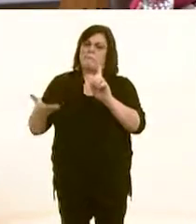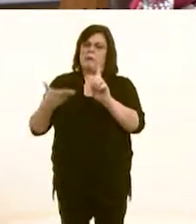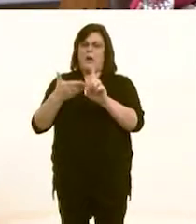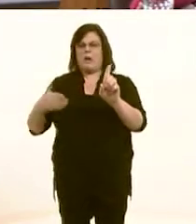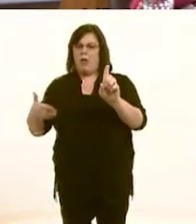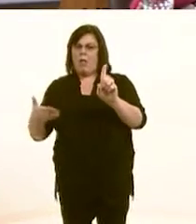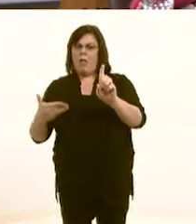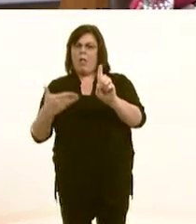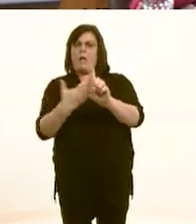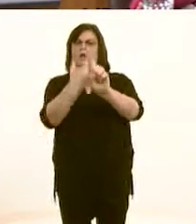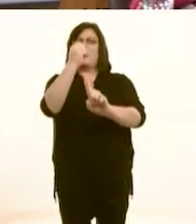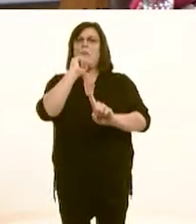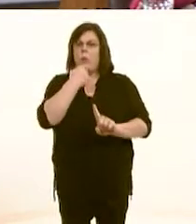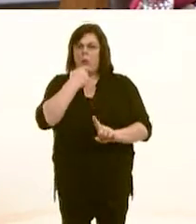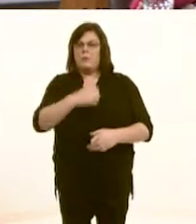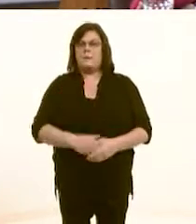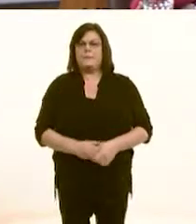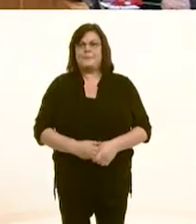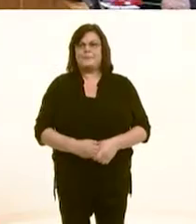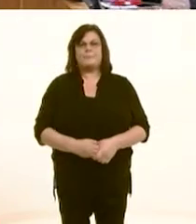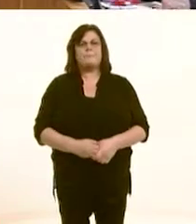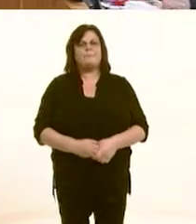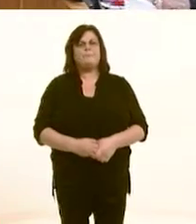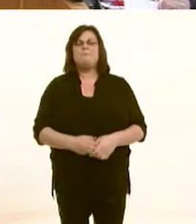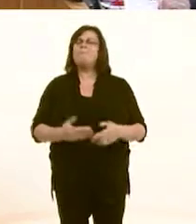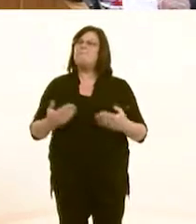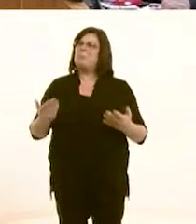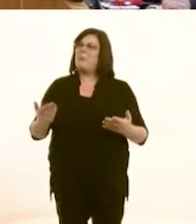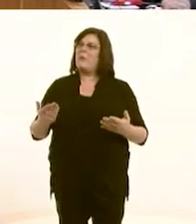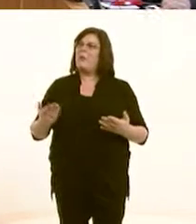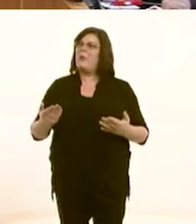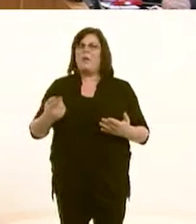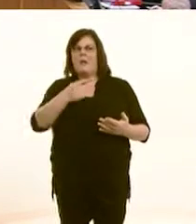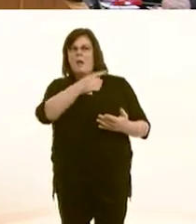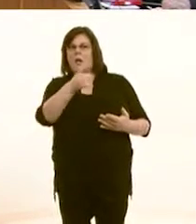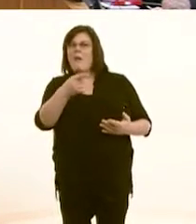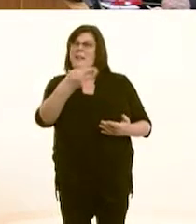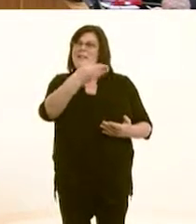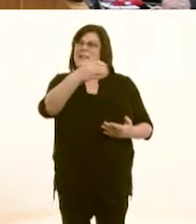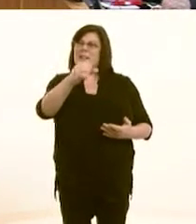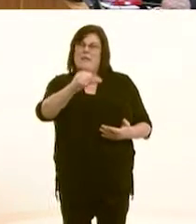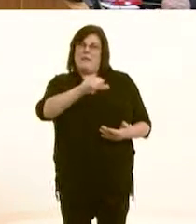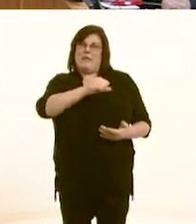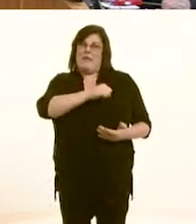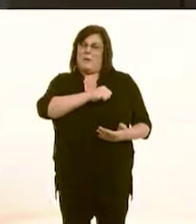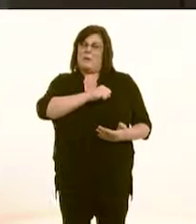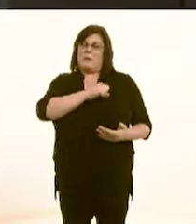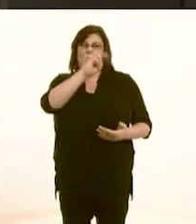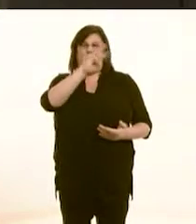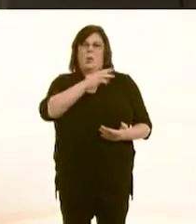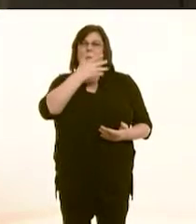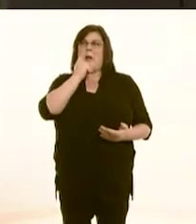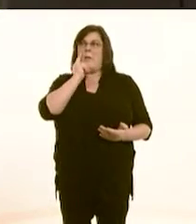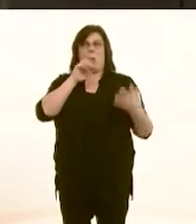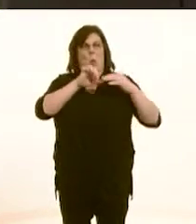comes to making sure that people have a roof over their heads. Really, I guess that will be news to the 90,000 Welsh citizens who are